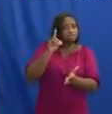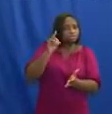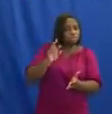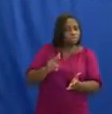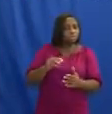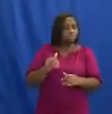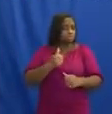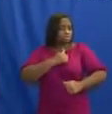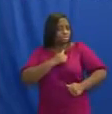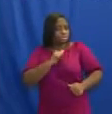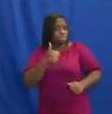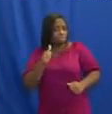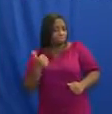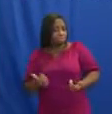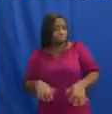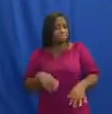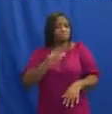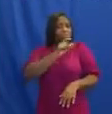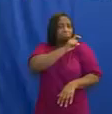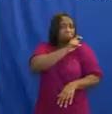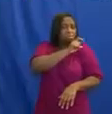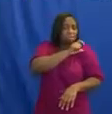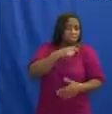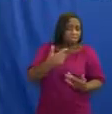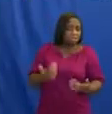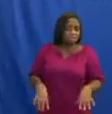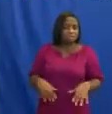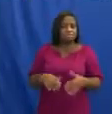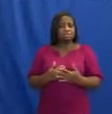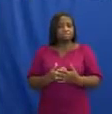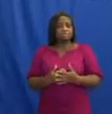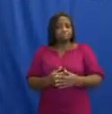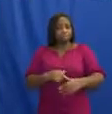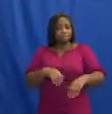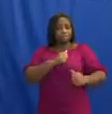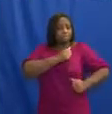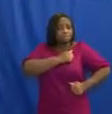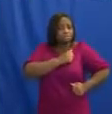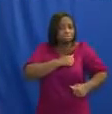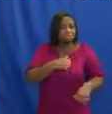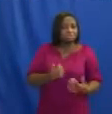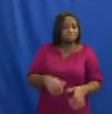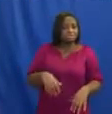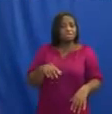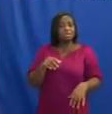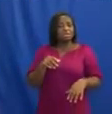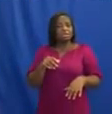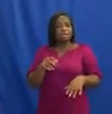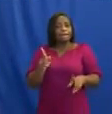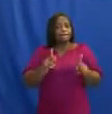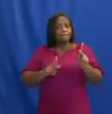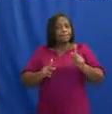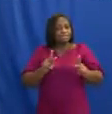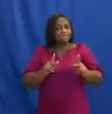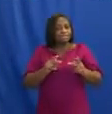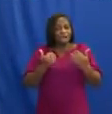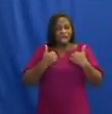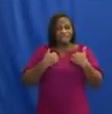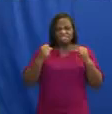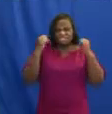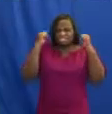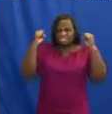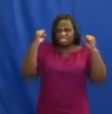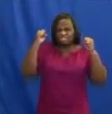unquote. It includes health workers, frontline security personnel, persons with underlying